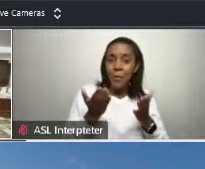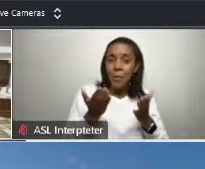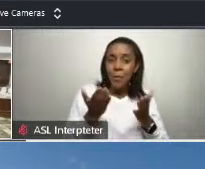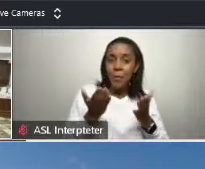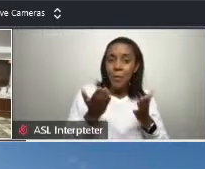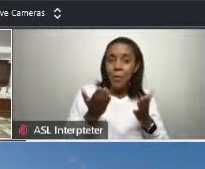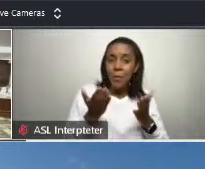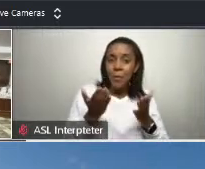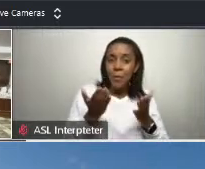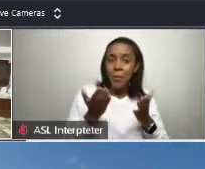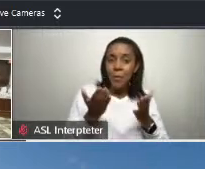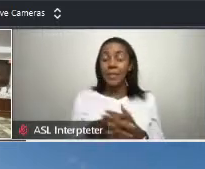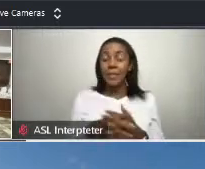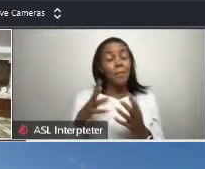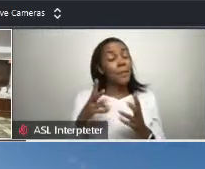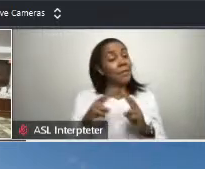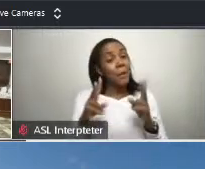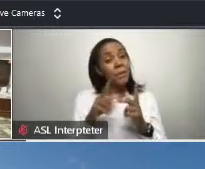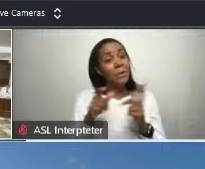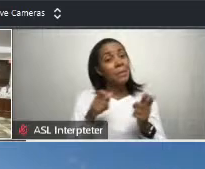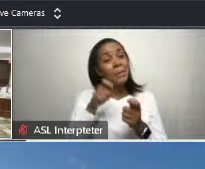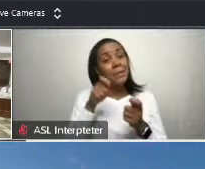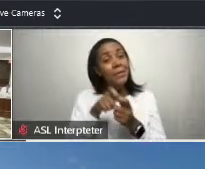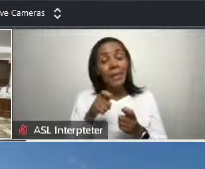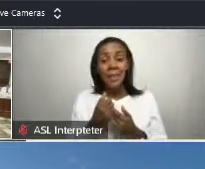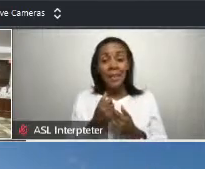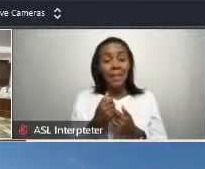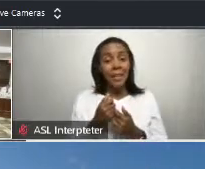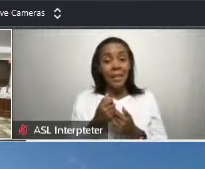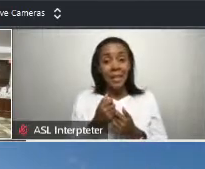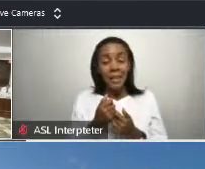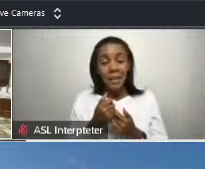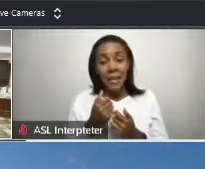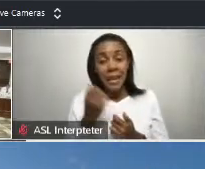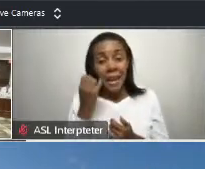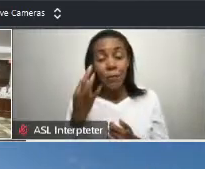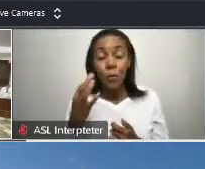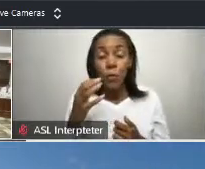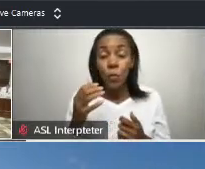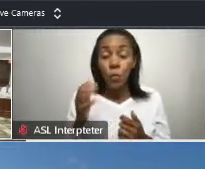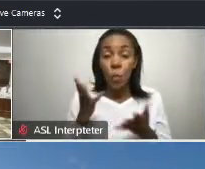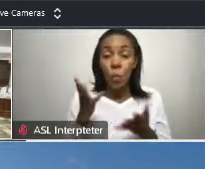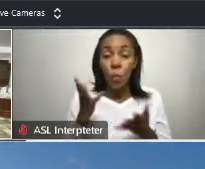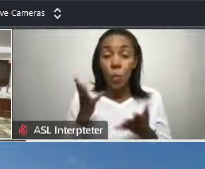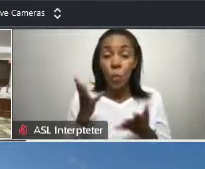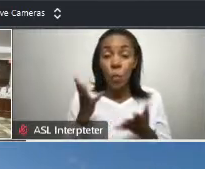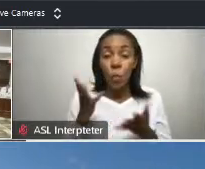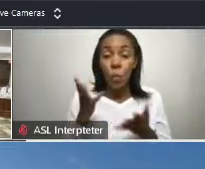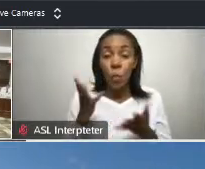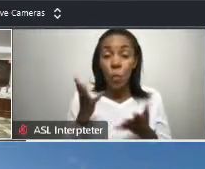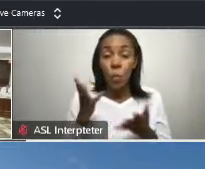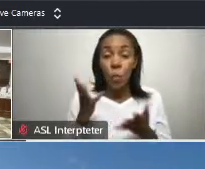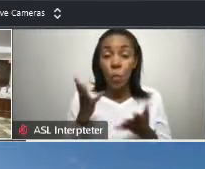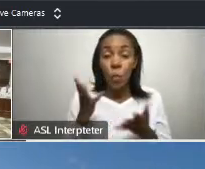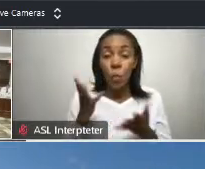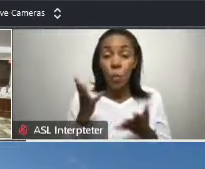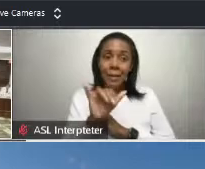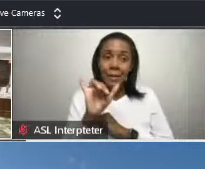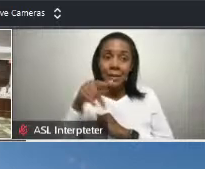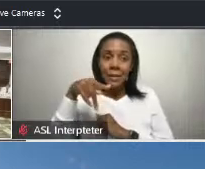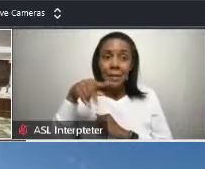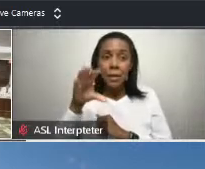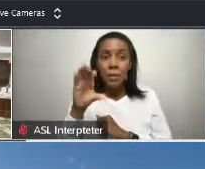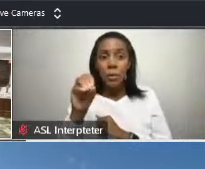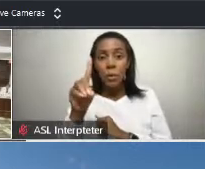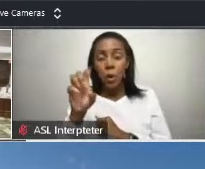we be very specific about it, this is the poorest zip code in the state of Tennessee, and if you're going to build property in the poorest zip code, you need to make sure that you're doing right by the